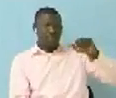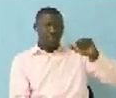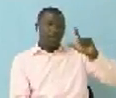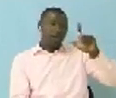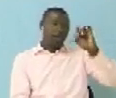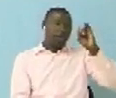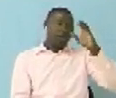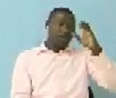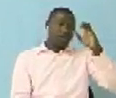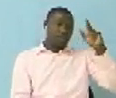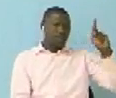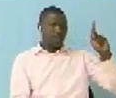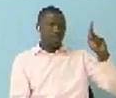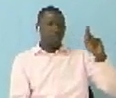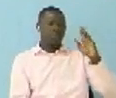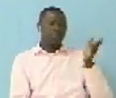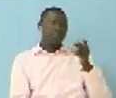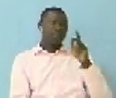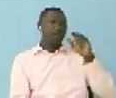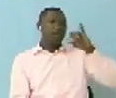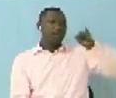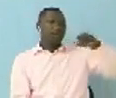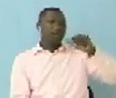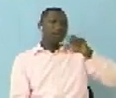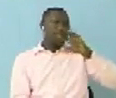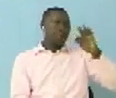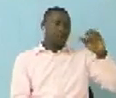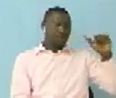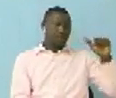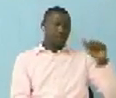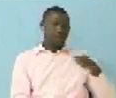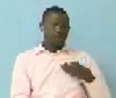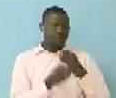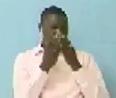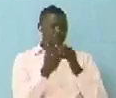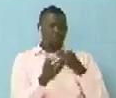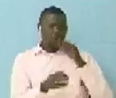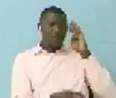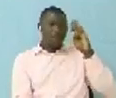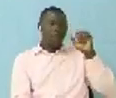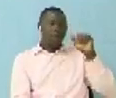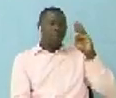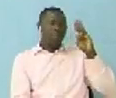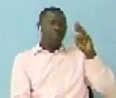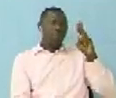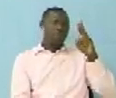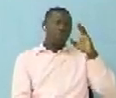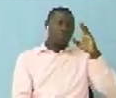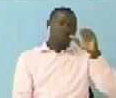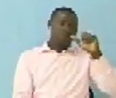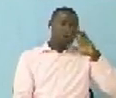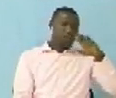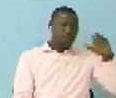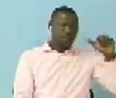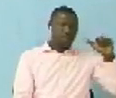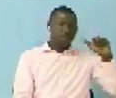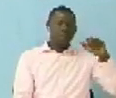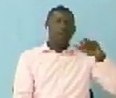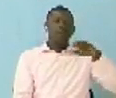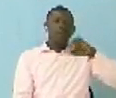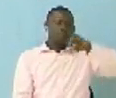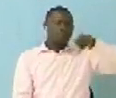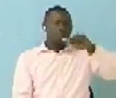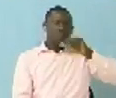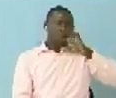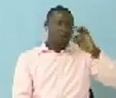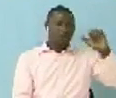him. I said he was Babukar Jata's younger brother. From Gunjur. I always hear people saying he's